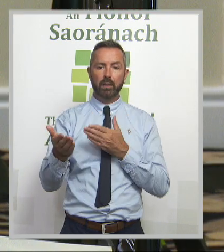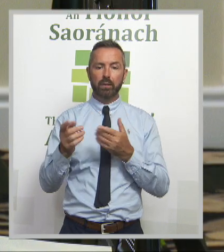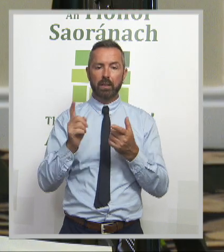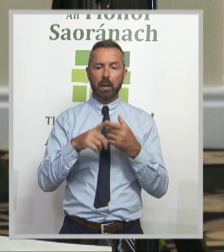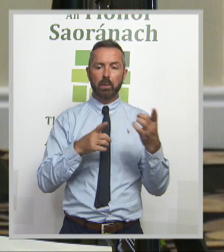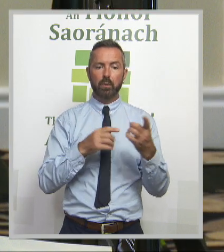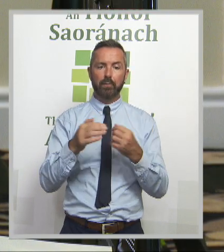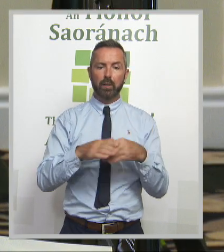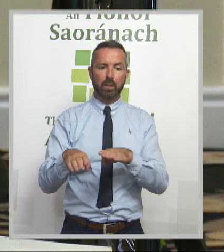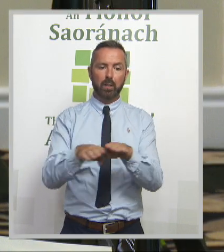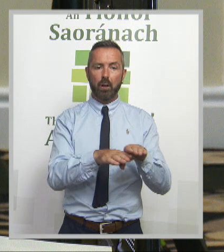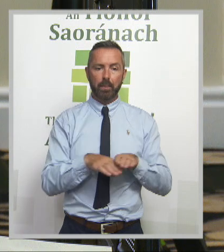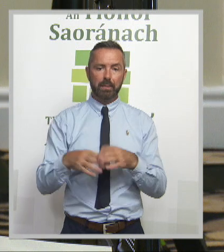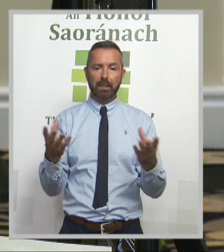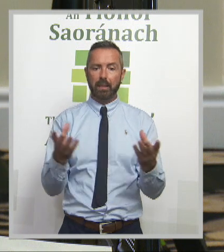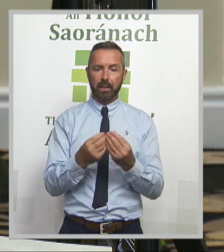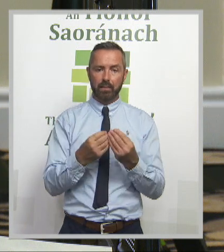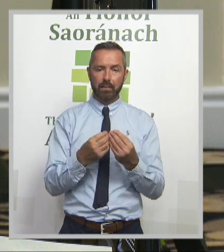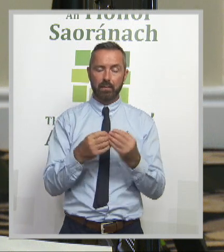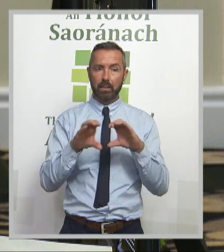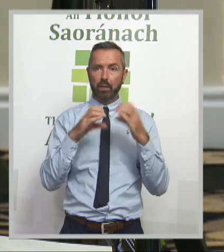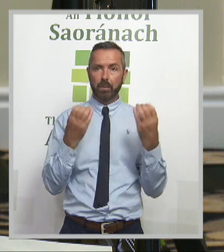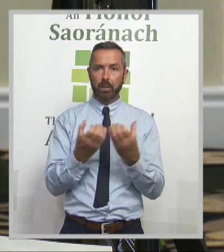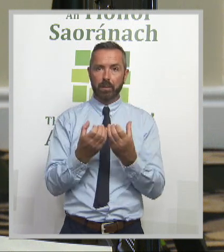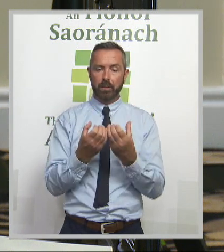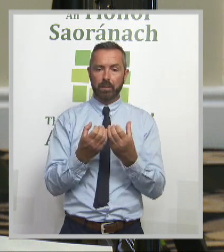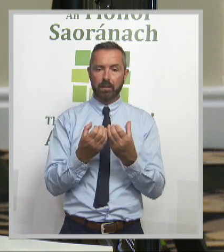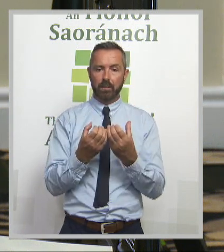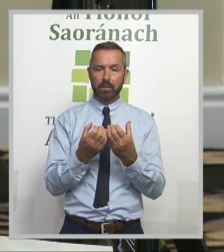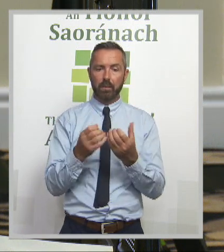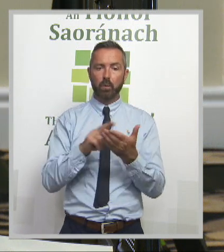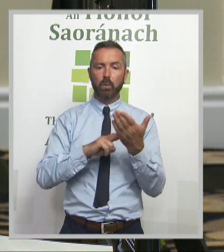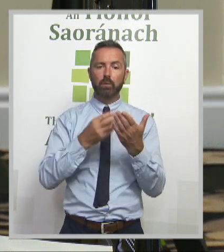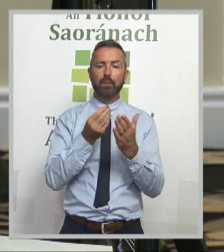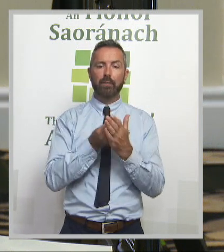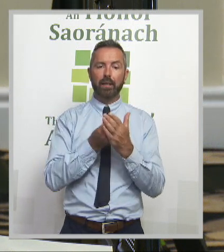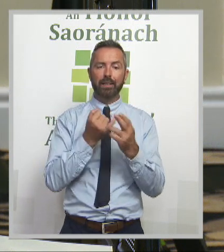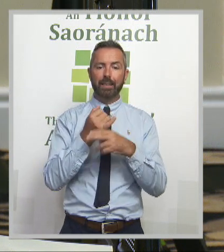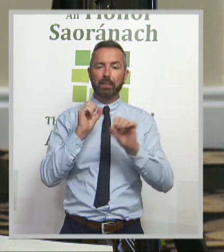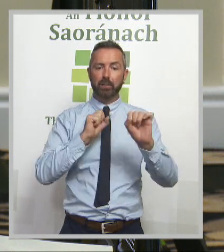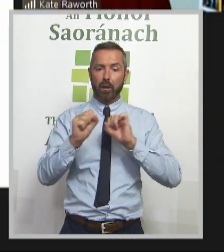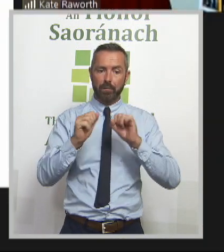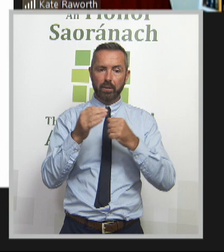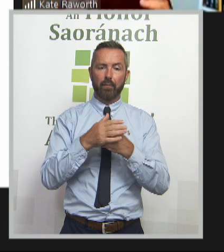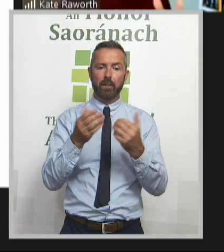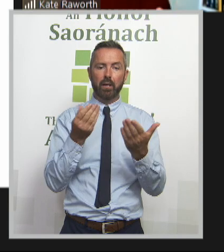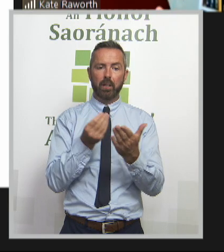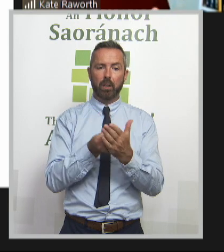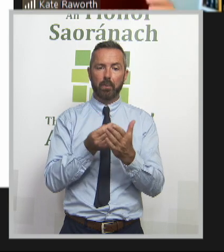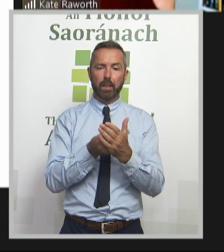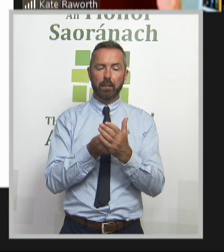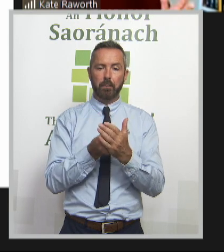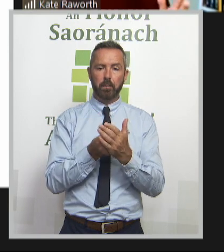through the commons, coming together as a community. And we use finance in service of that economy. But the